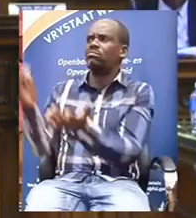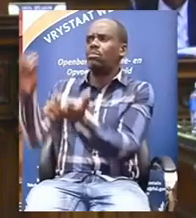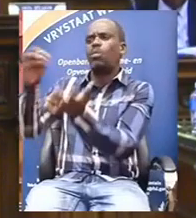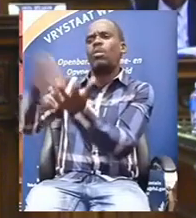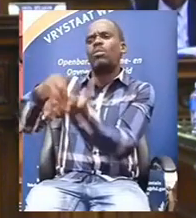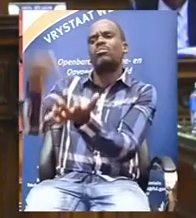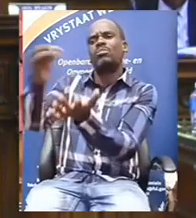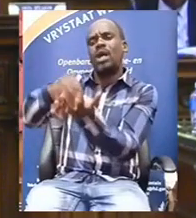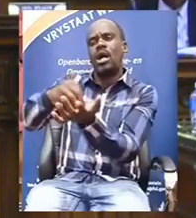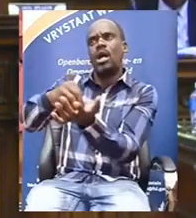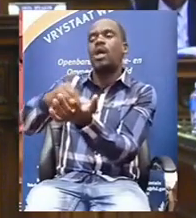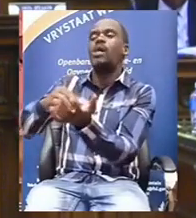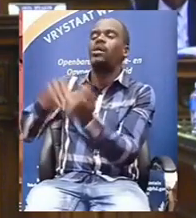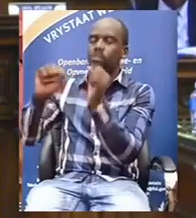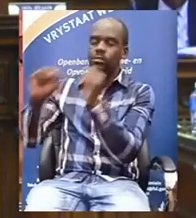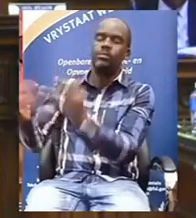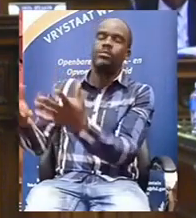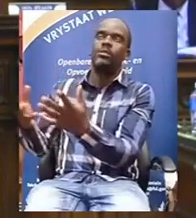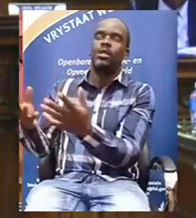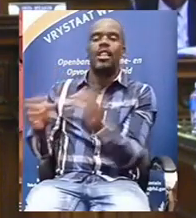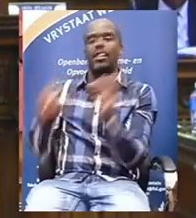nguthetsa batho ba borona. Thank you very much.